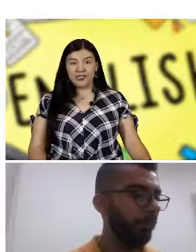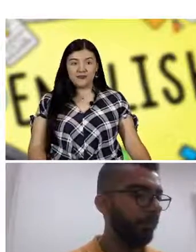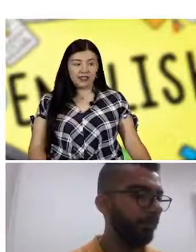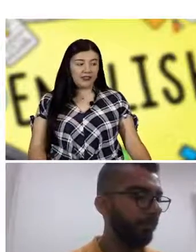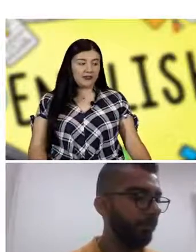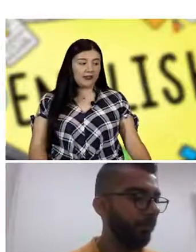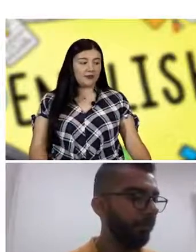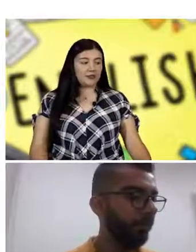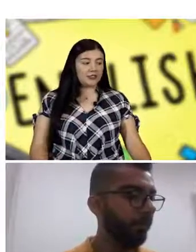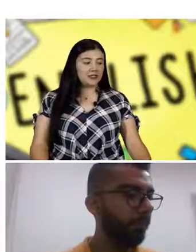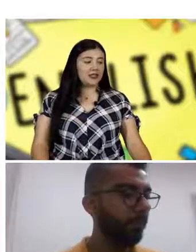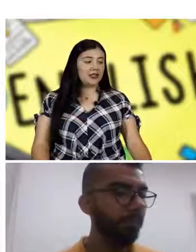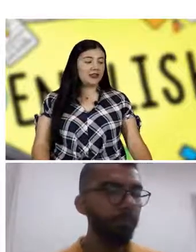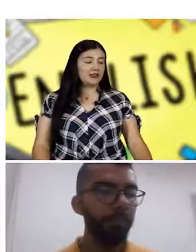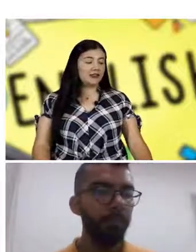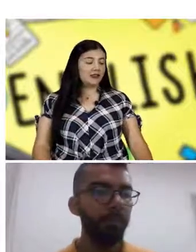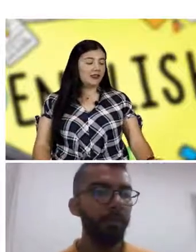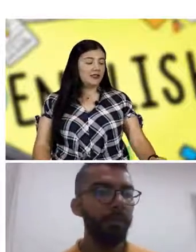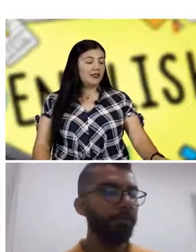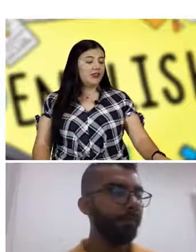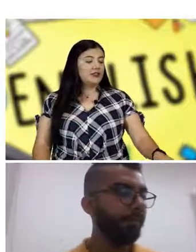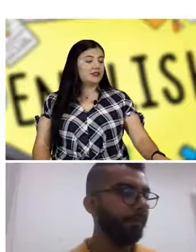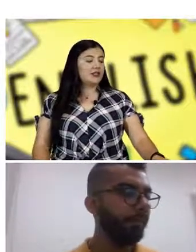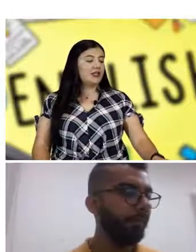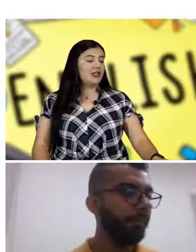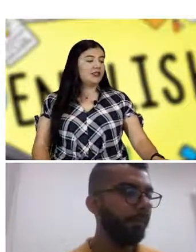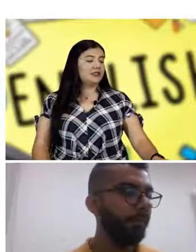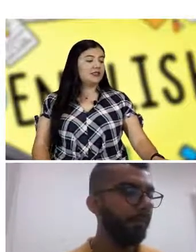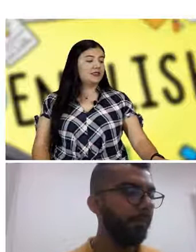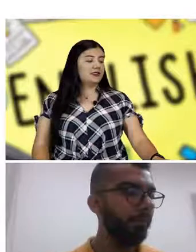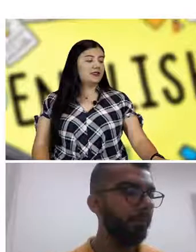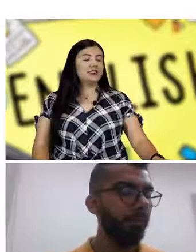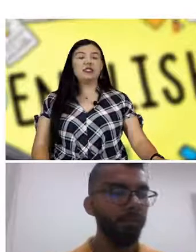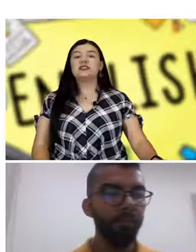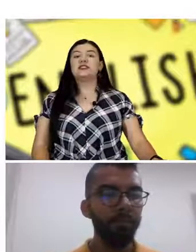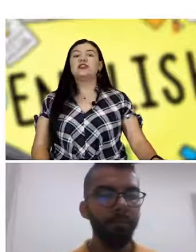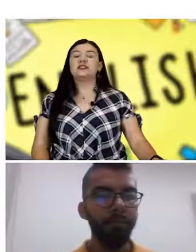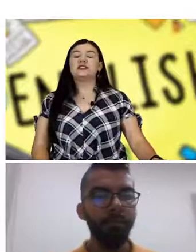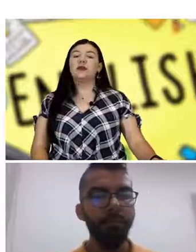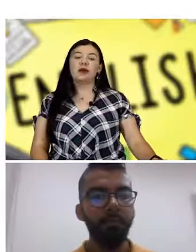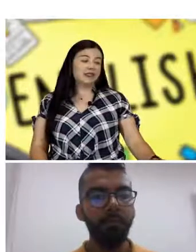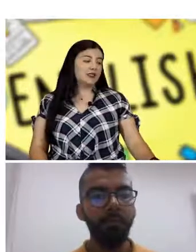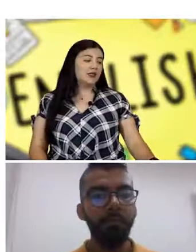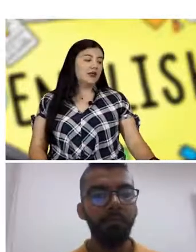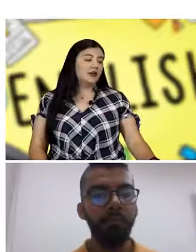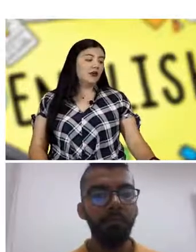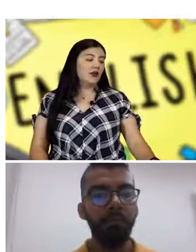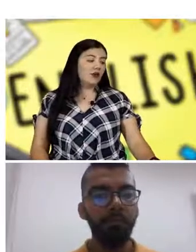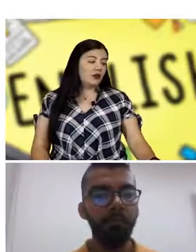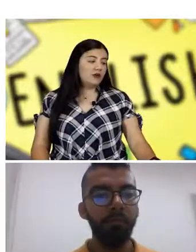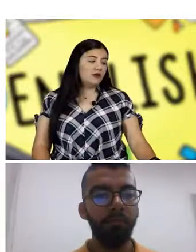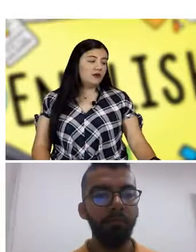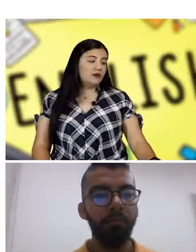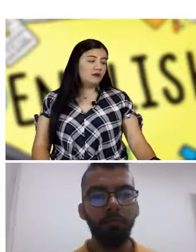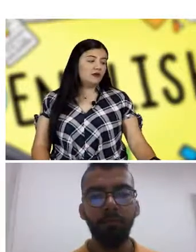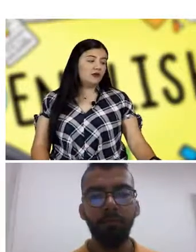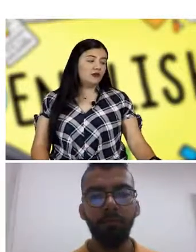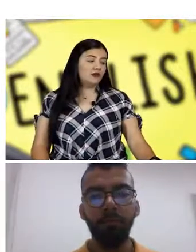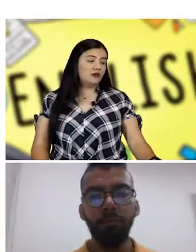to the activity, the practical activity. So this is your stomach